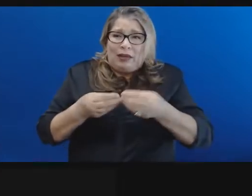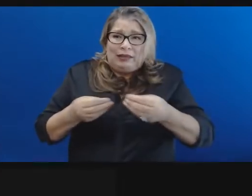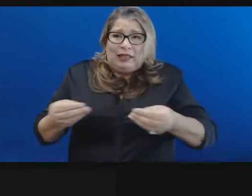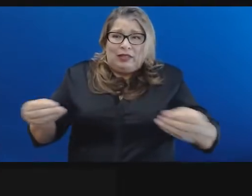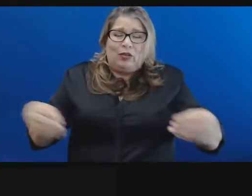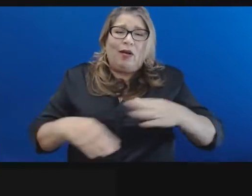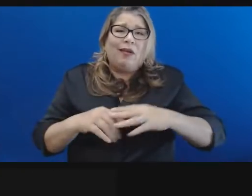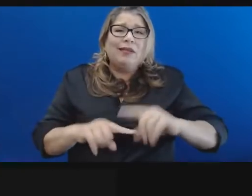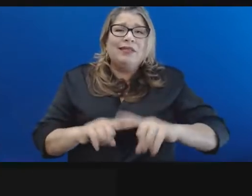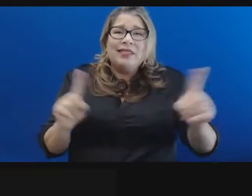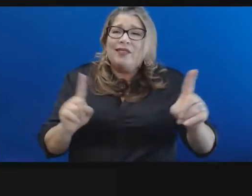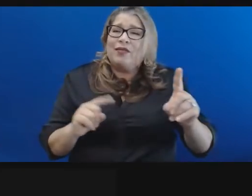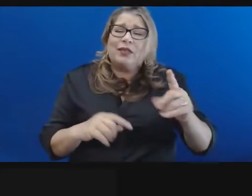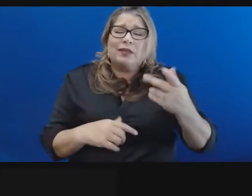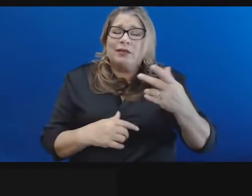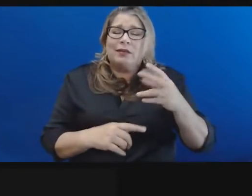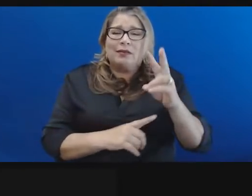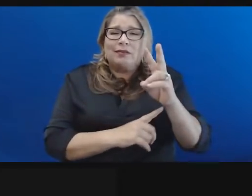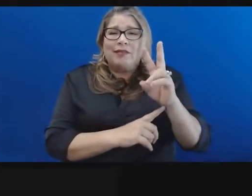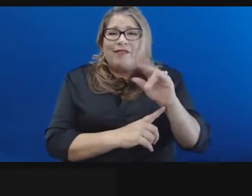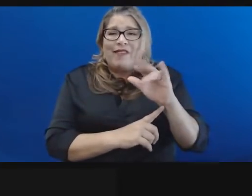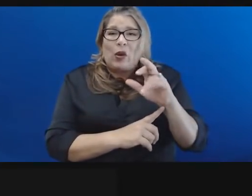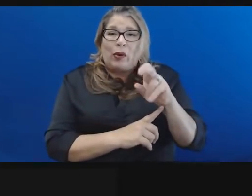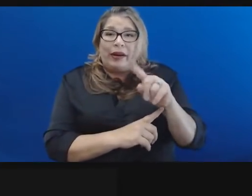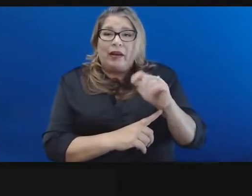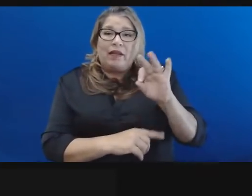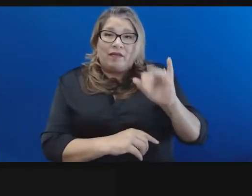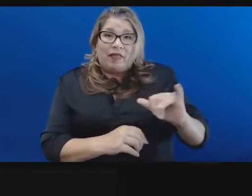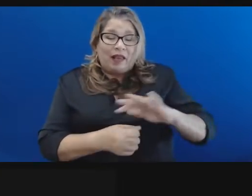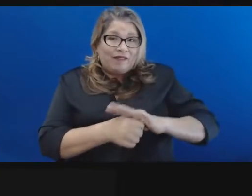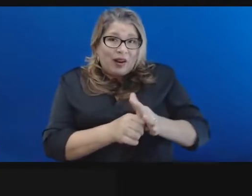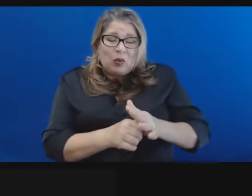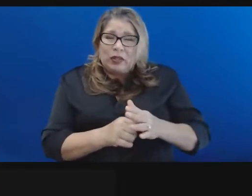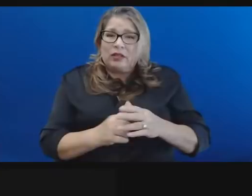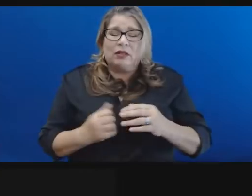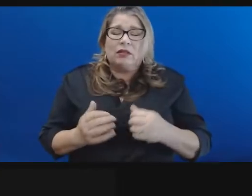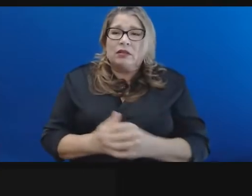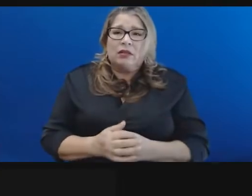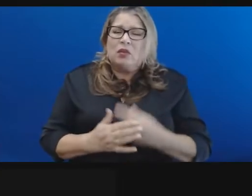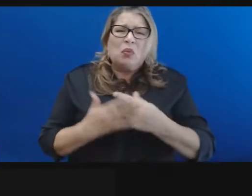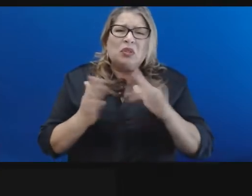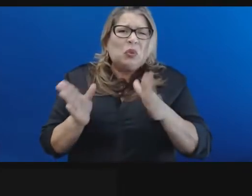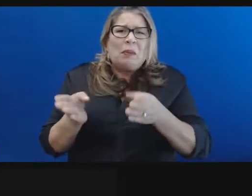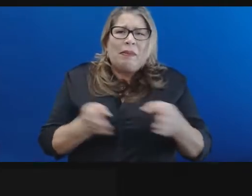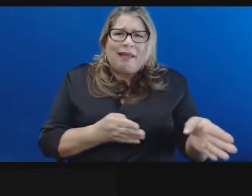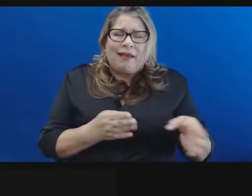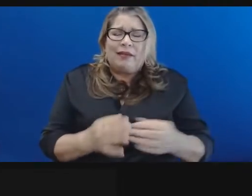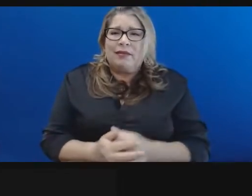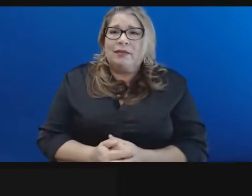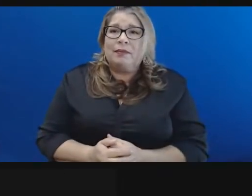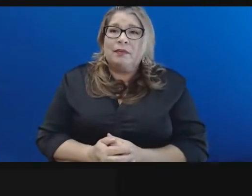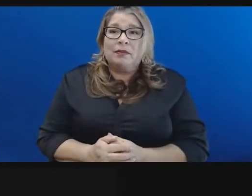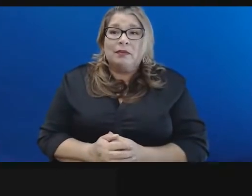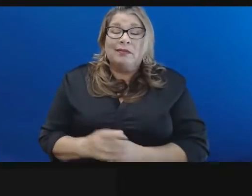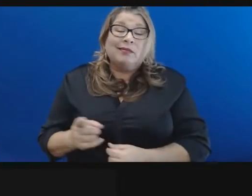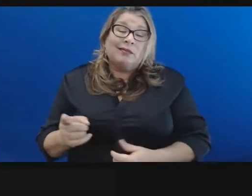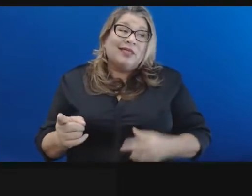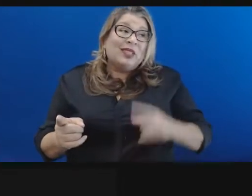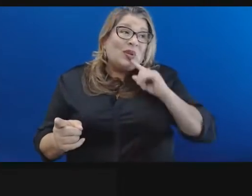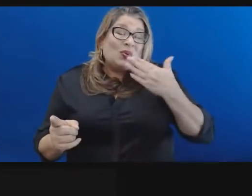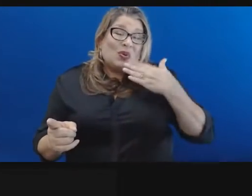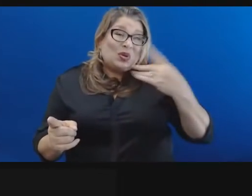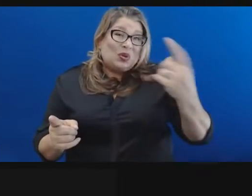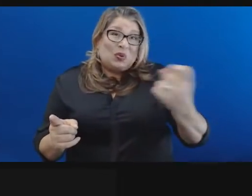at now? Thanks. Yeah, it's a good question, and absolutely we've been worried about it. I think we have